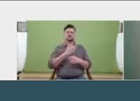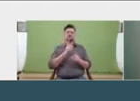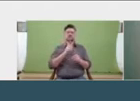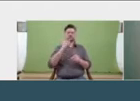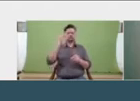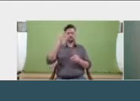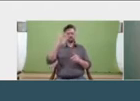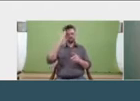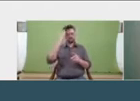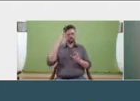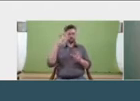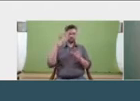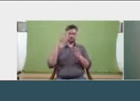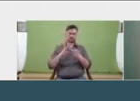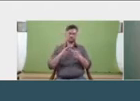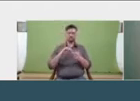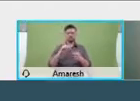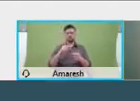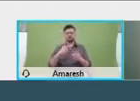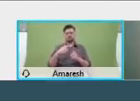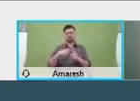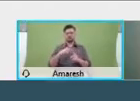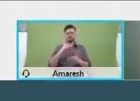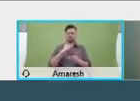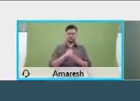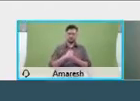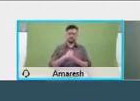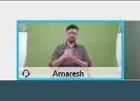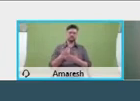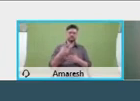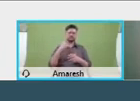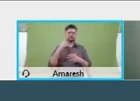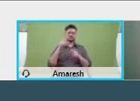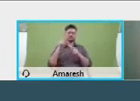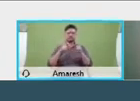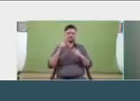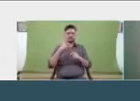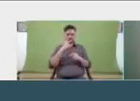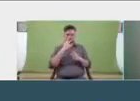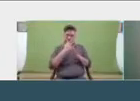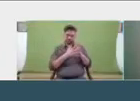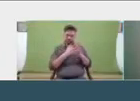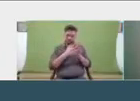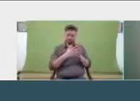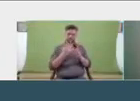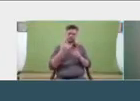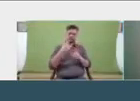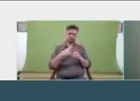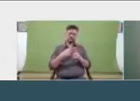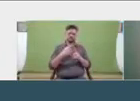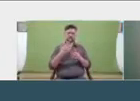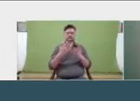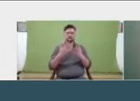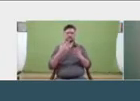people are able to uh see in the science and people are who are able to see can read the presentation